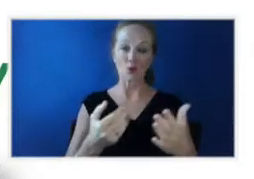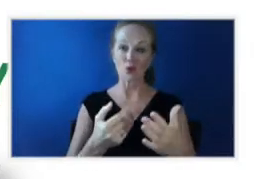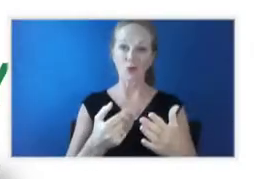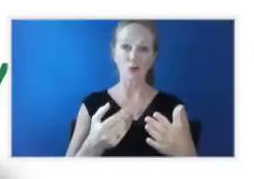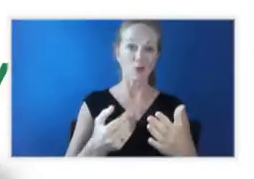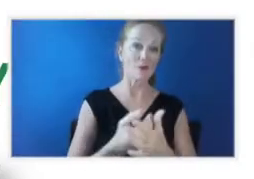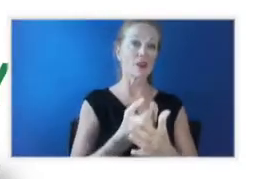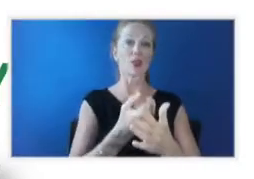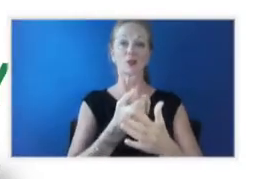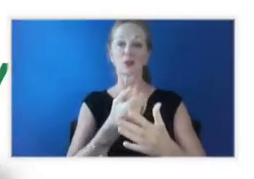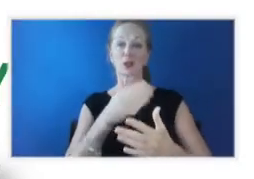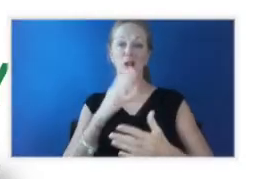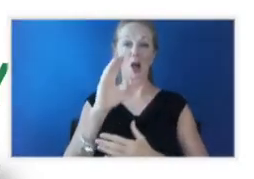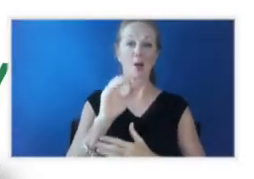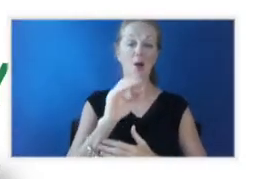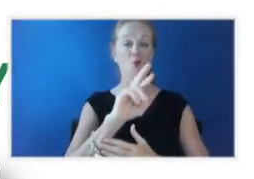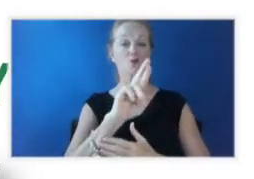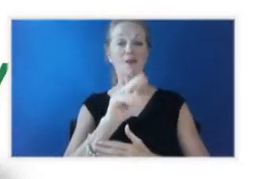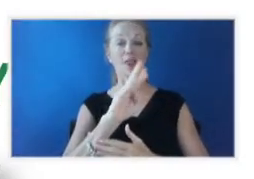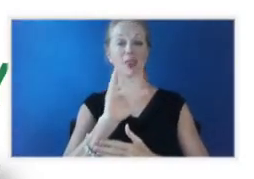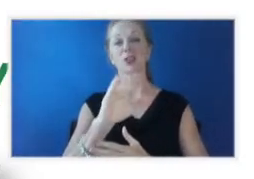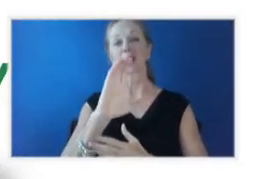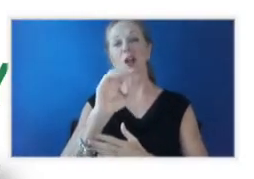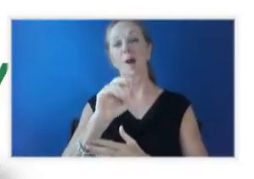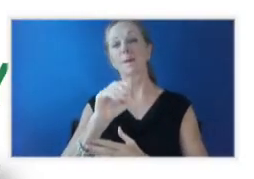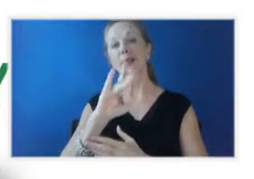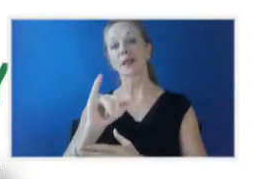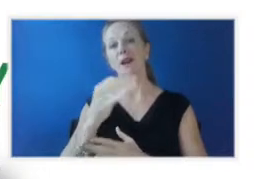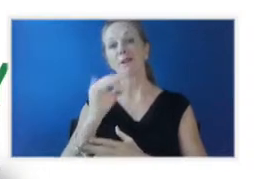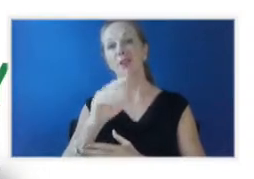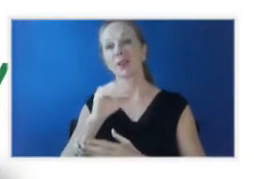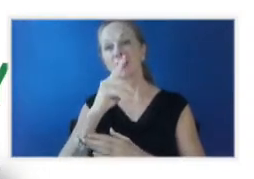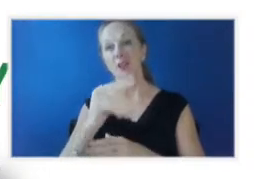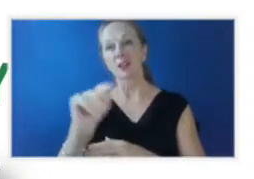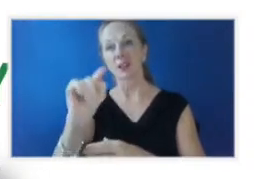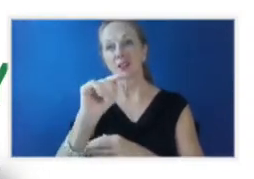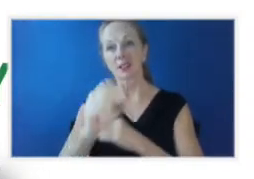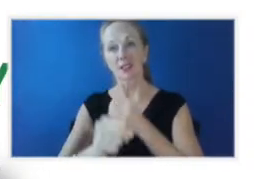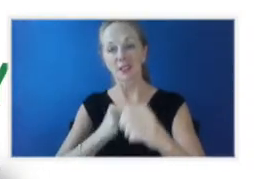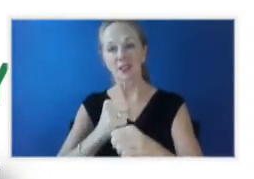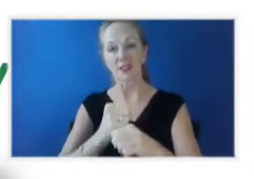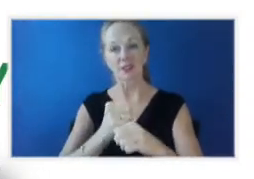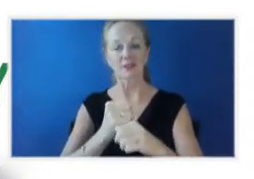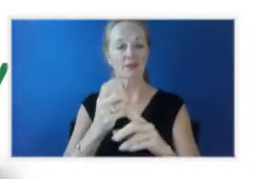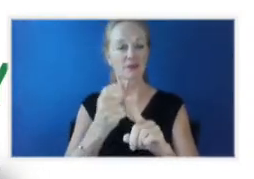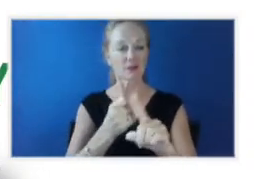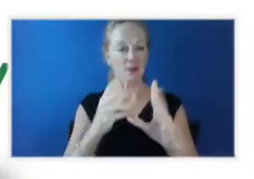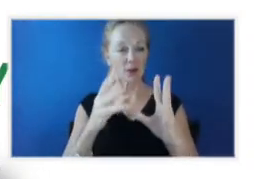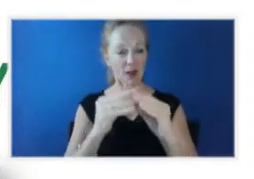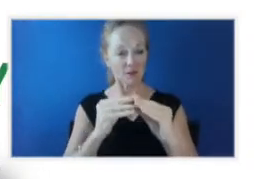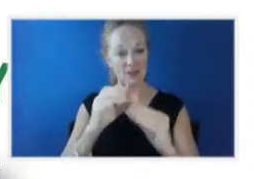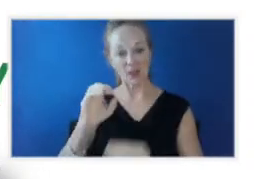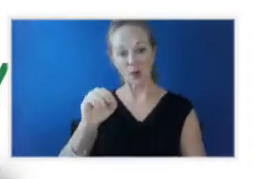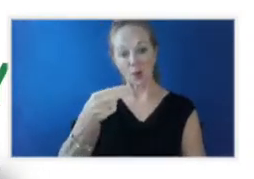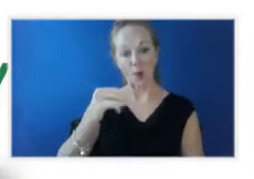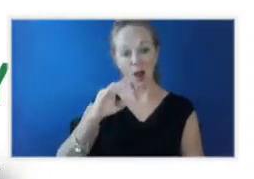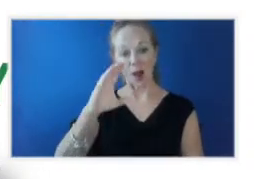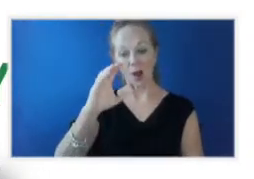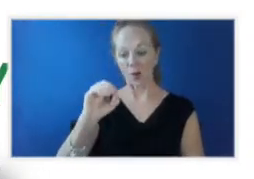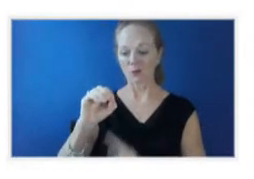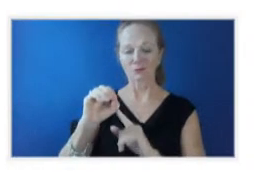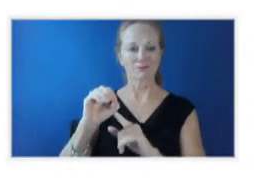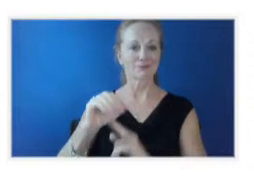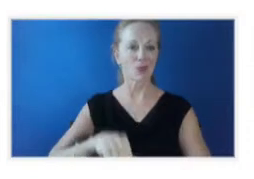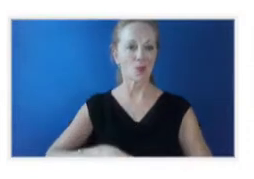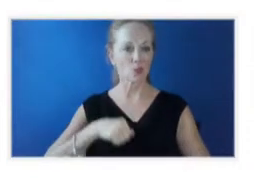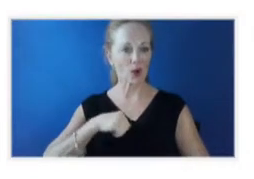Revolutionary Company of the Year from the Customer Service Revolution Conference in Ohio. And we were proud of that award as